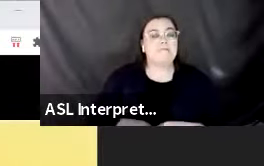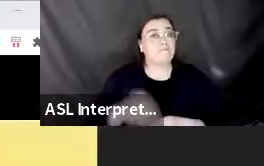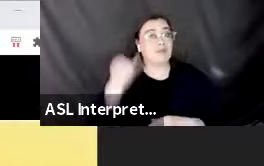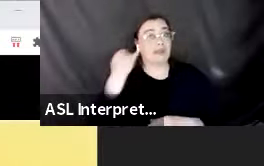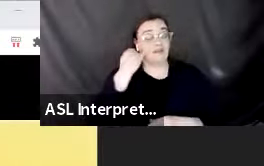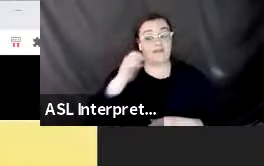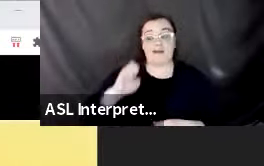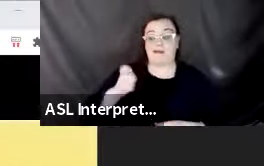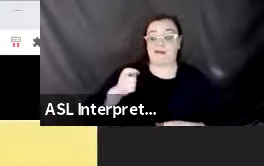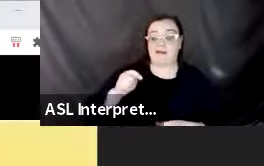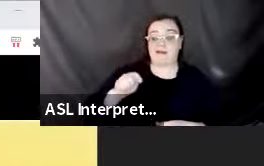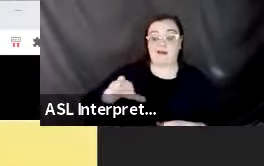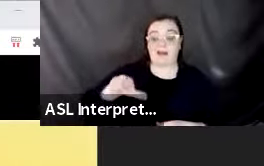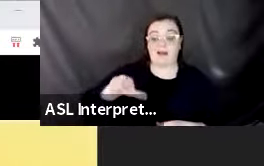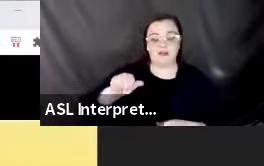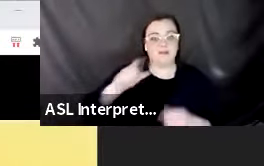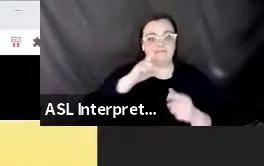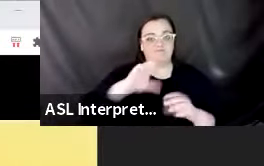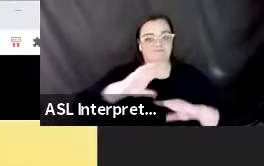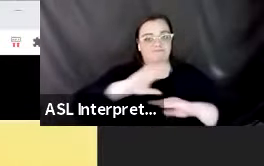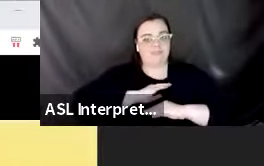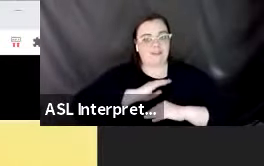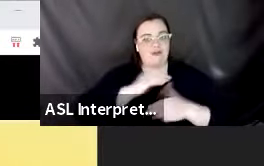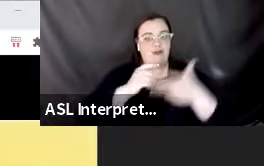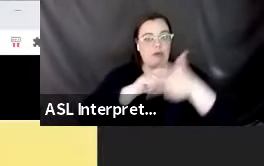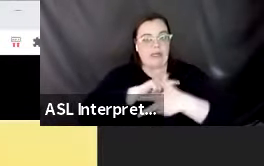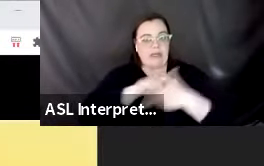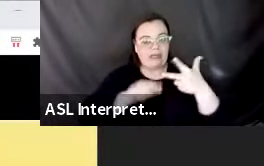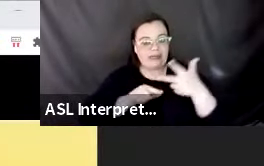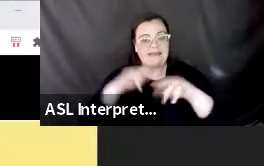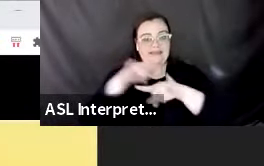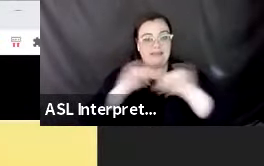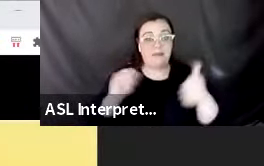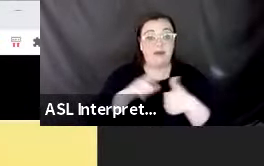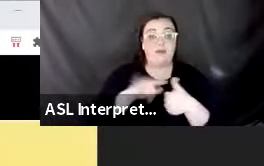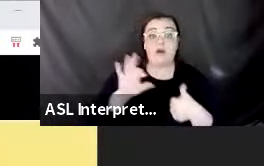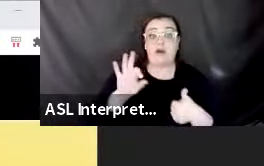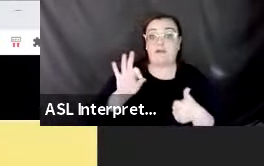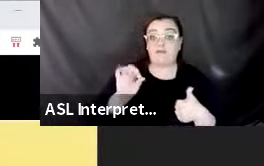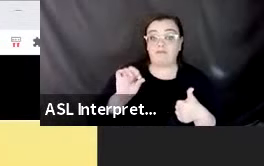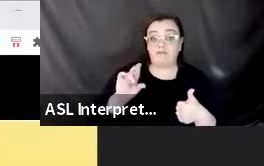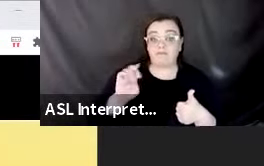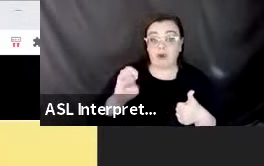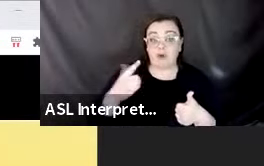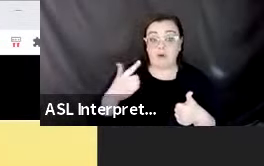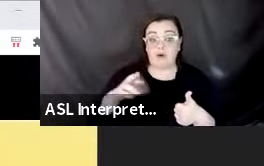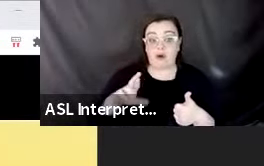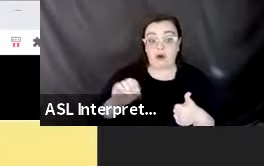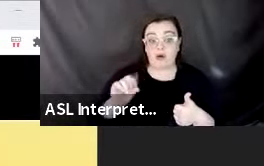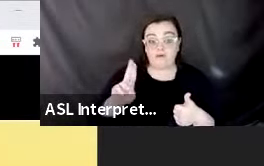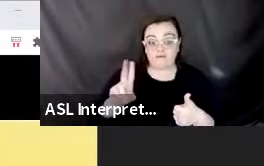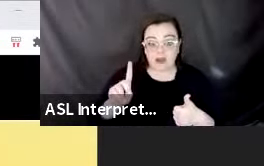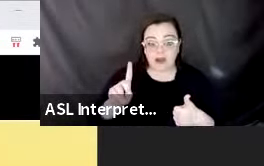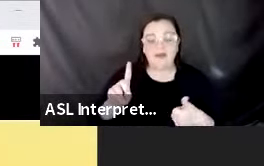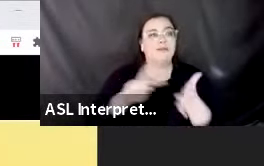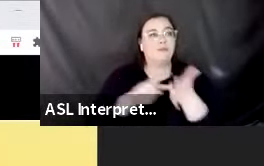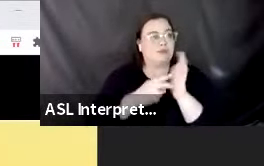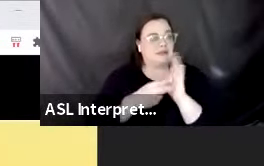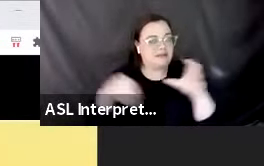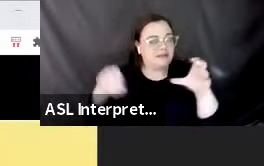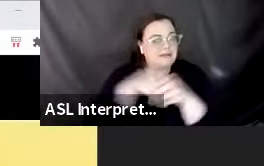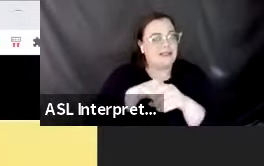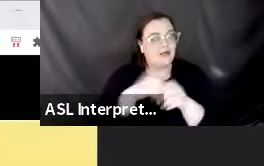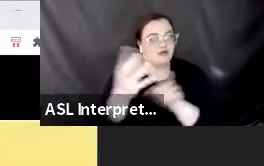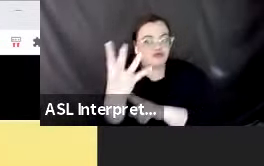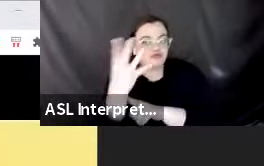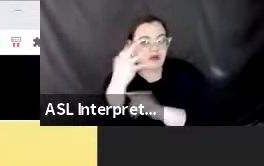same time. So you have to be in the foreground, meaning where the action is, where the principal performer is. You